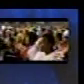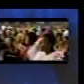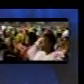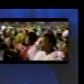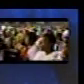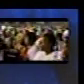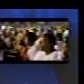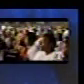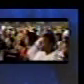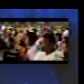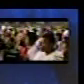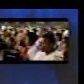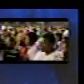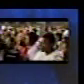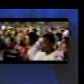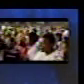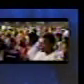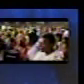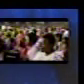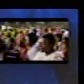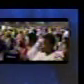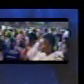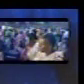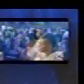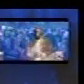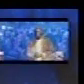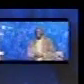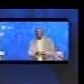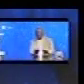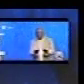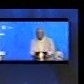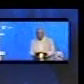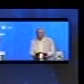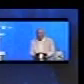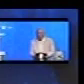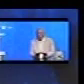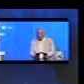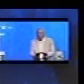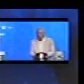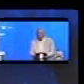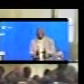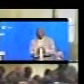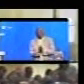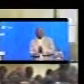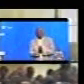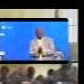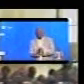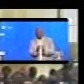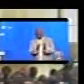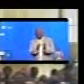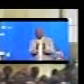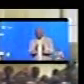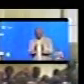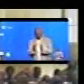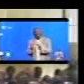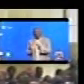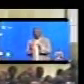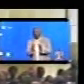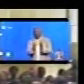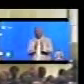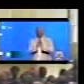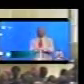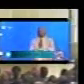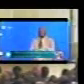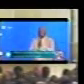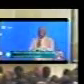out and spake unto his sons-in-law, look at verse which five. Married his daughters, in verse 5, when and Jesus up,